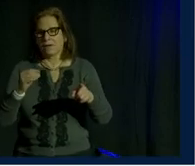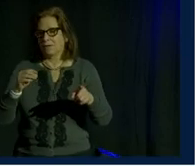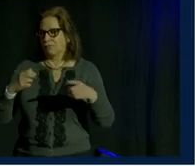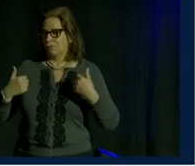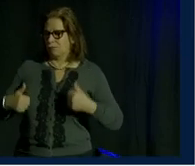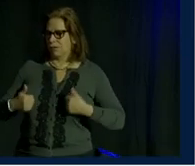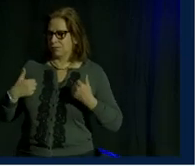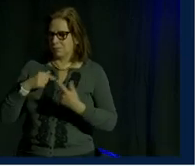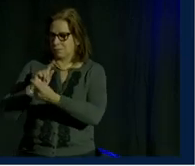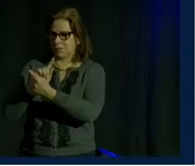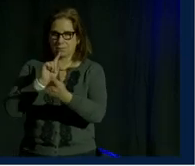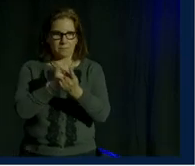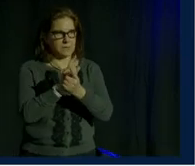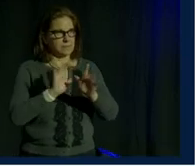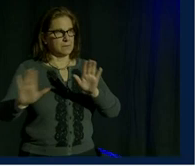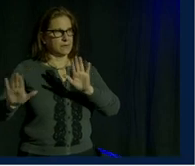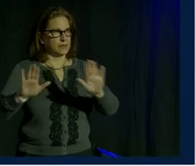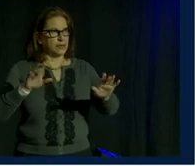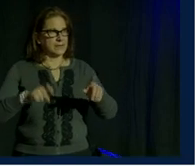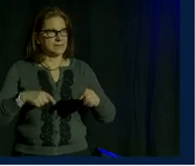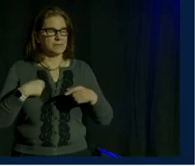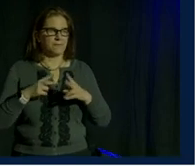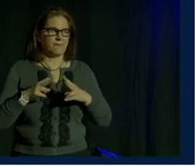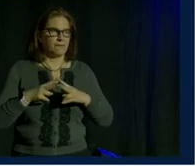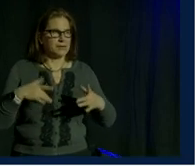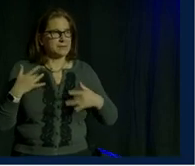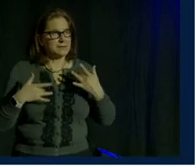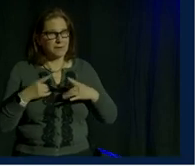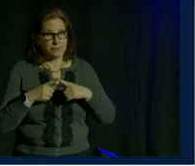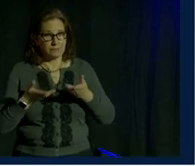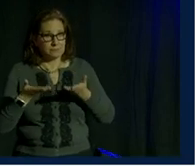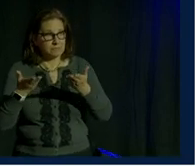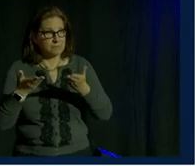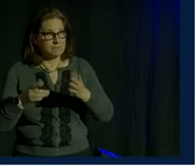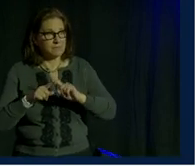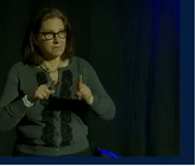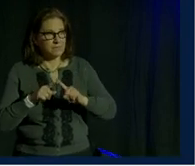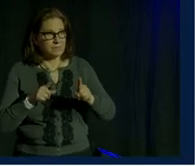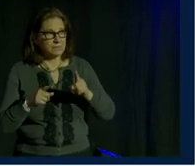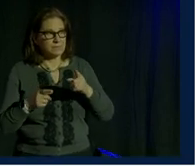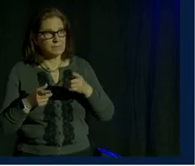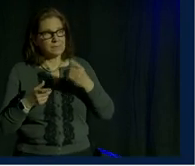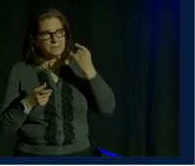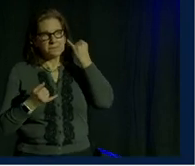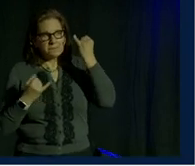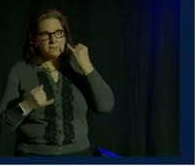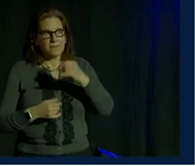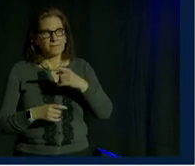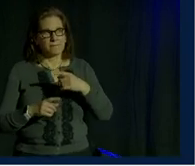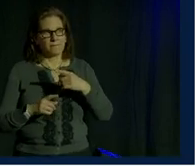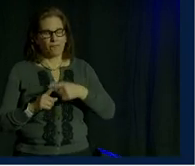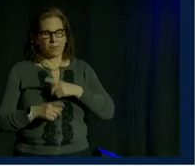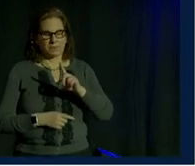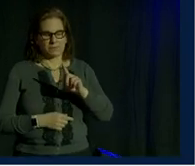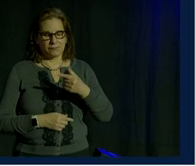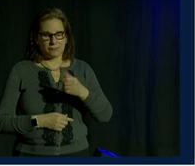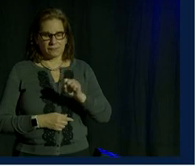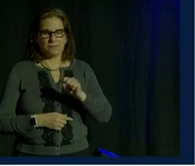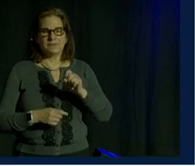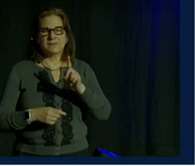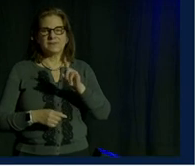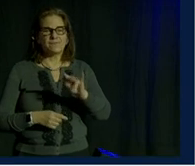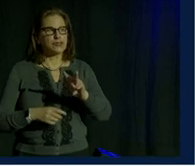residents. I am excited to present to you a few solicitations from various DGS divisions.